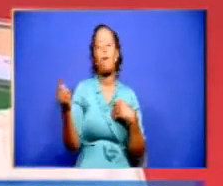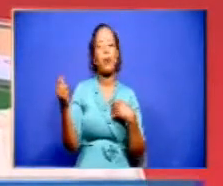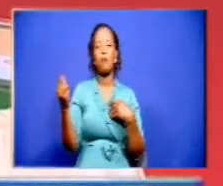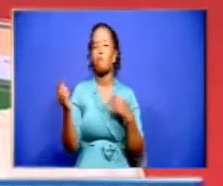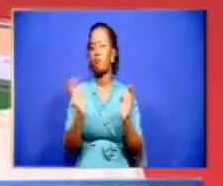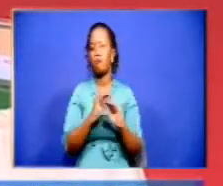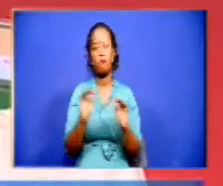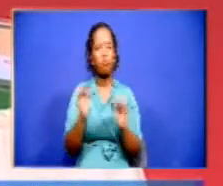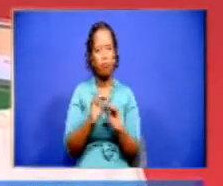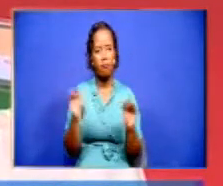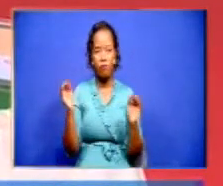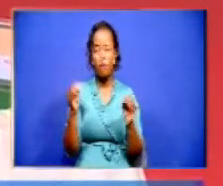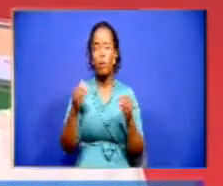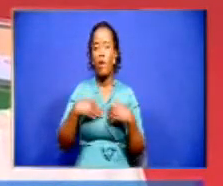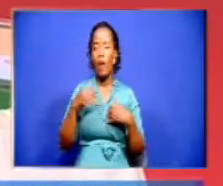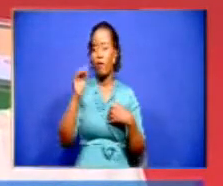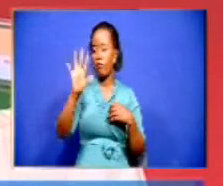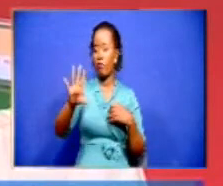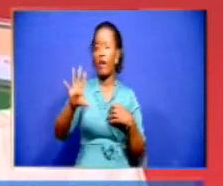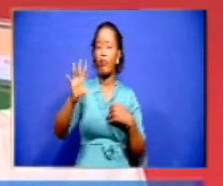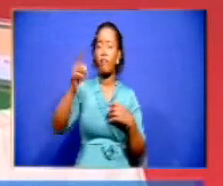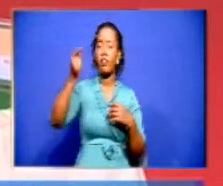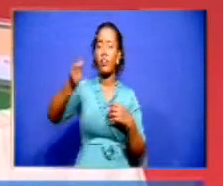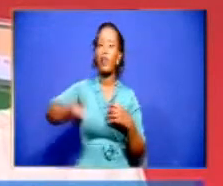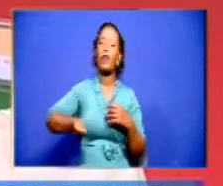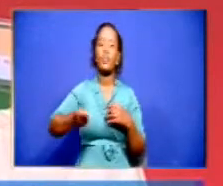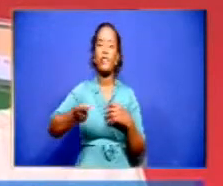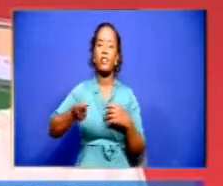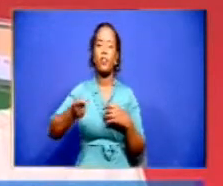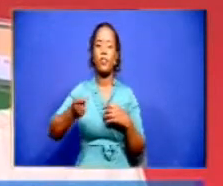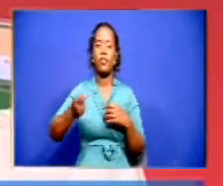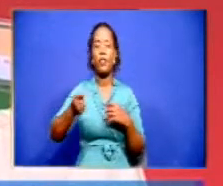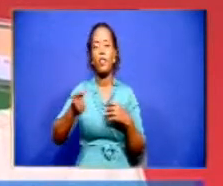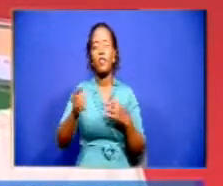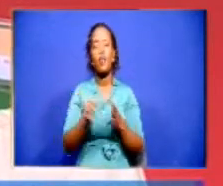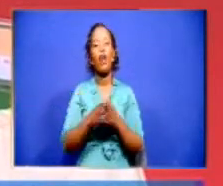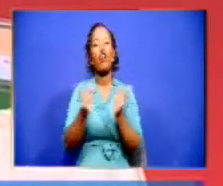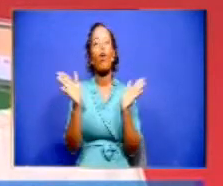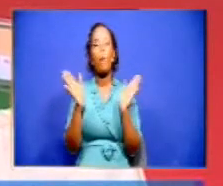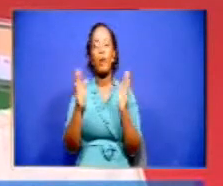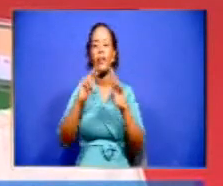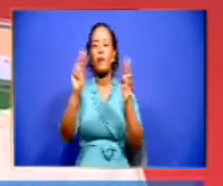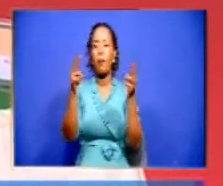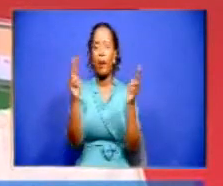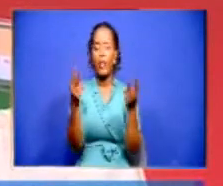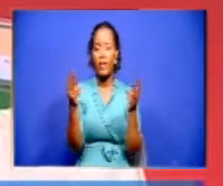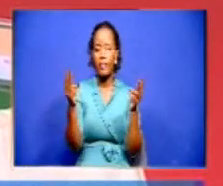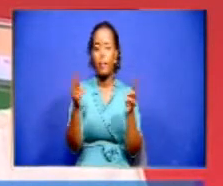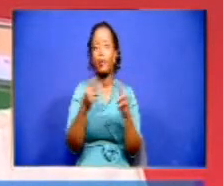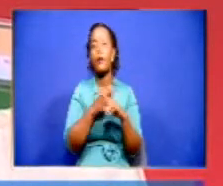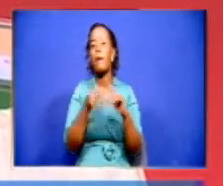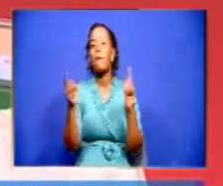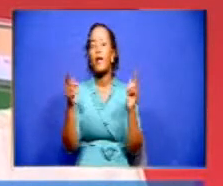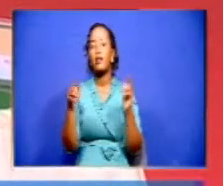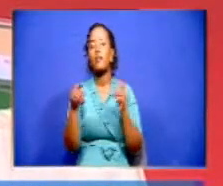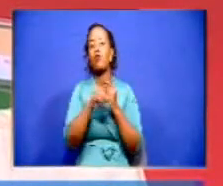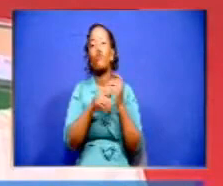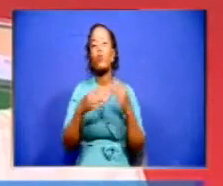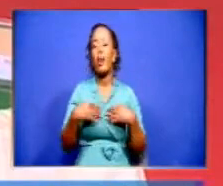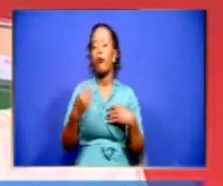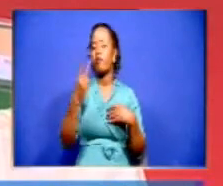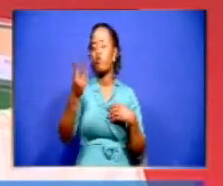The quorum is five judges in open matters. The quorum is two judges